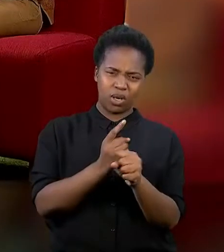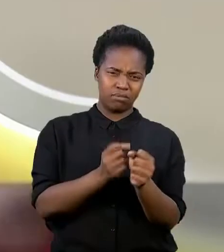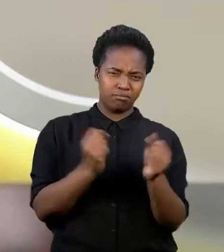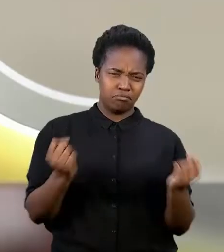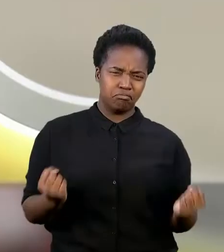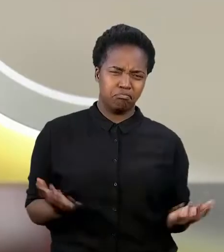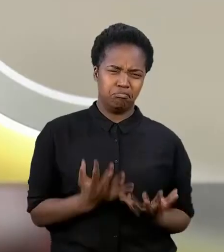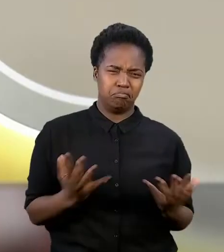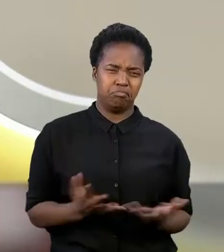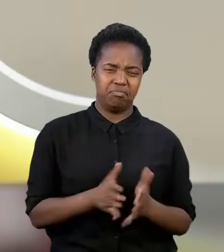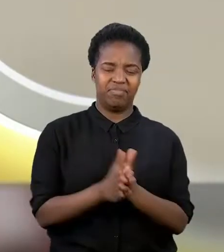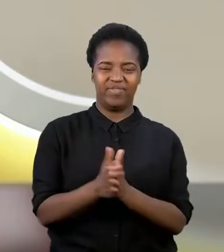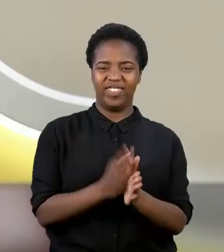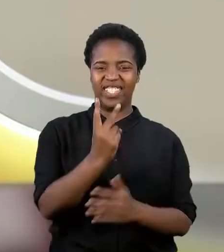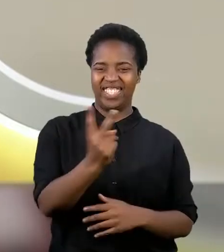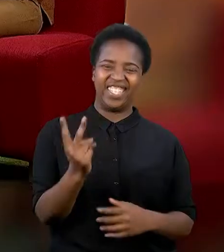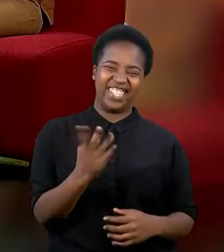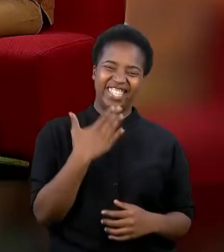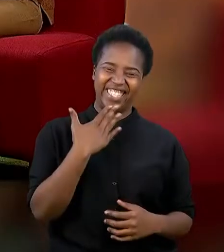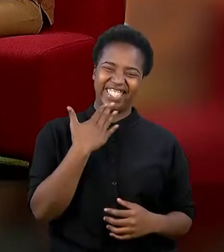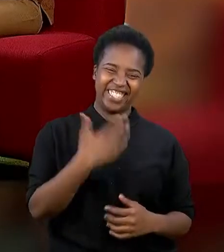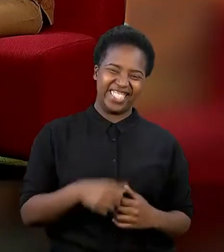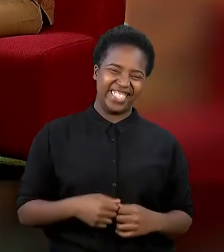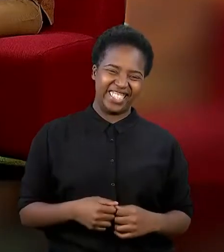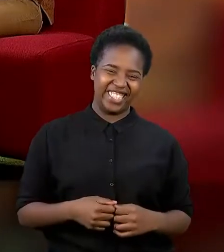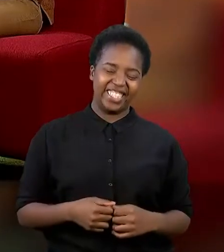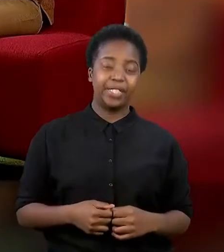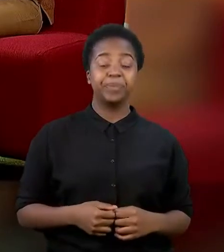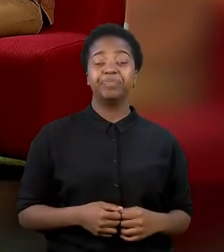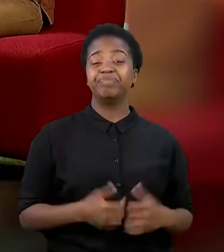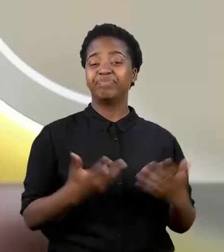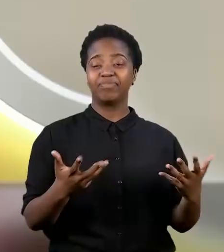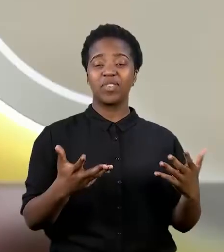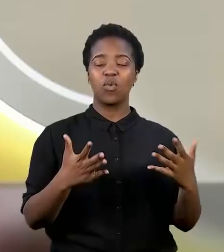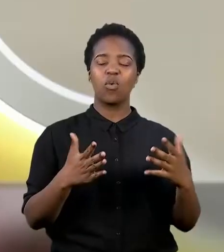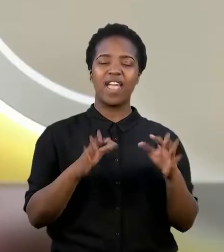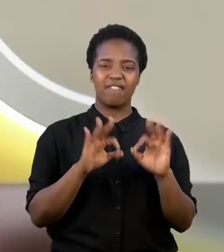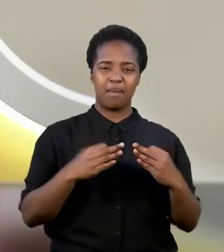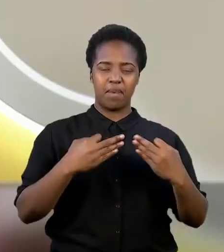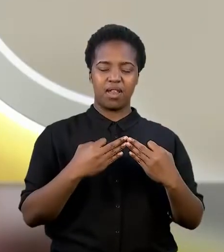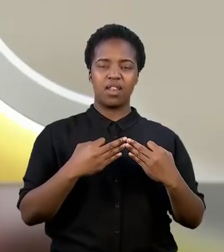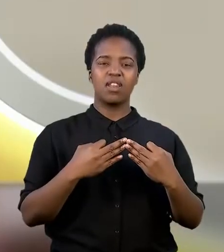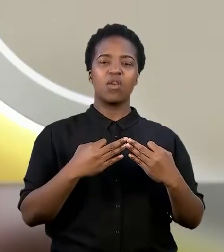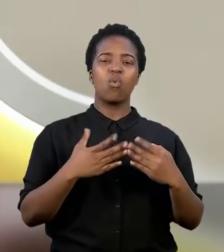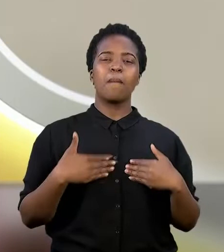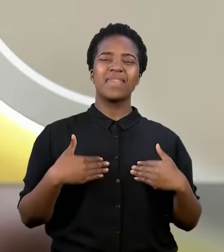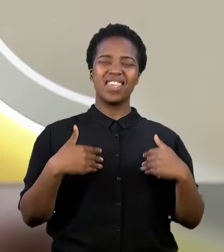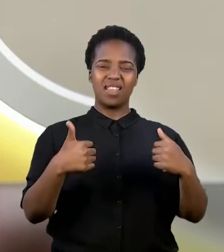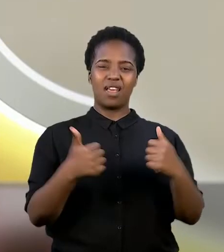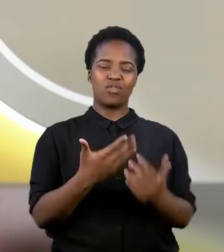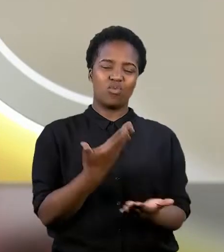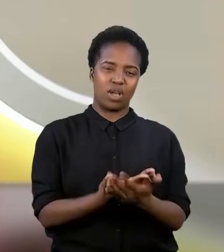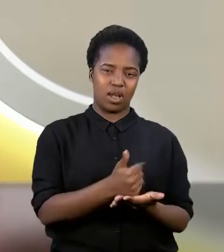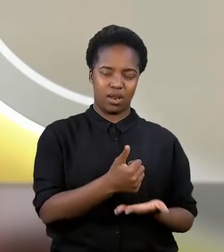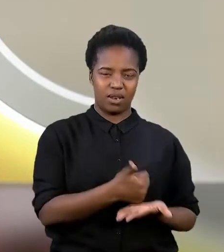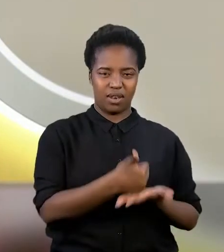always push each other to make sure that she's always motivated. Ne? Yes. Hopila hante miling, likili lung.